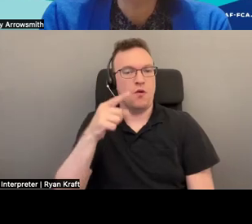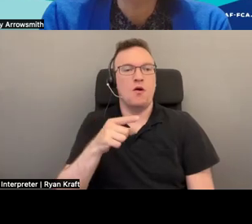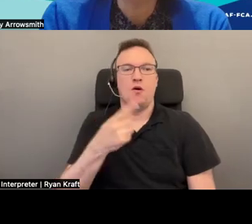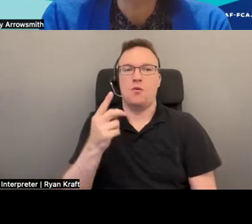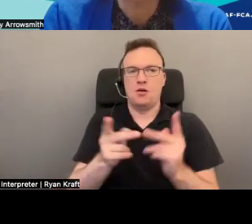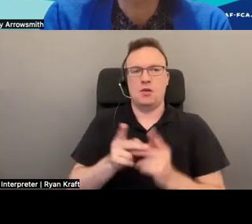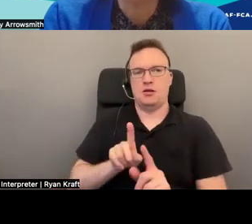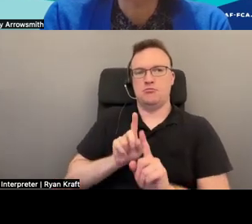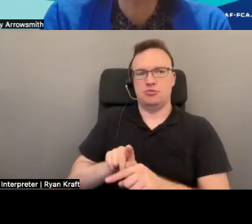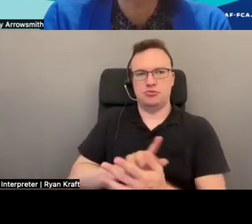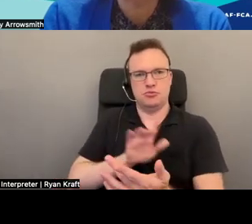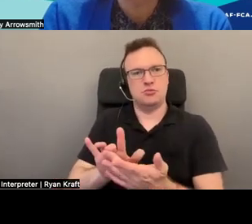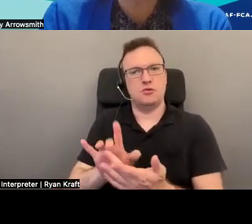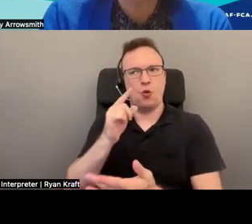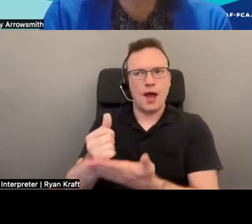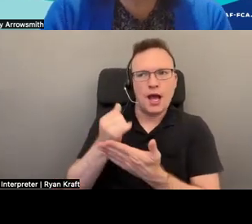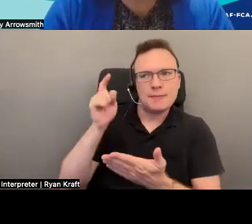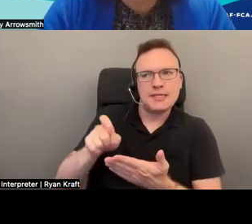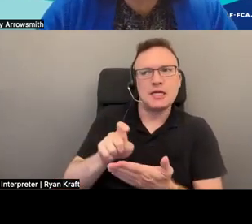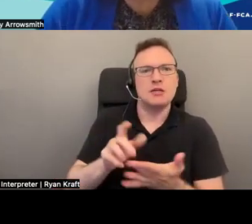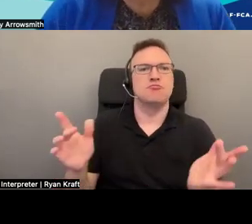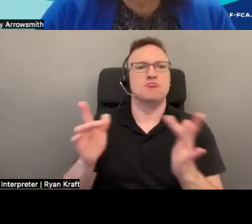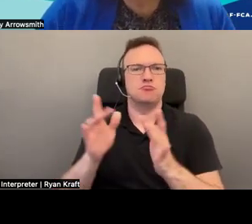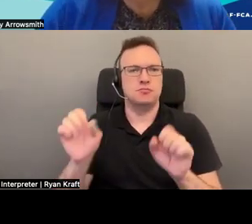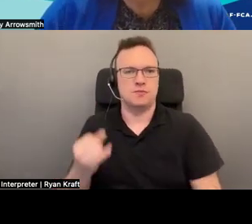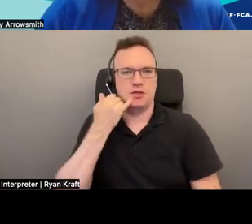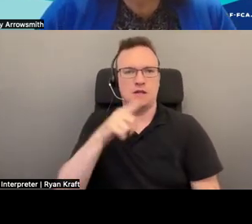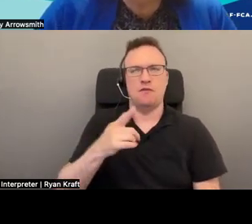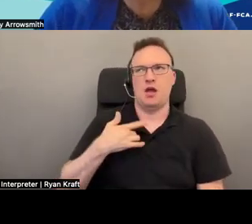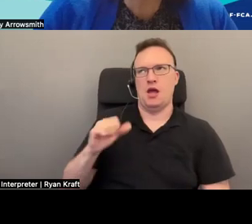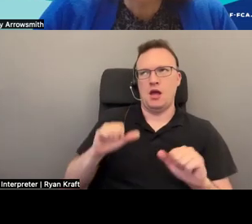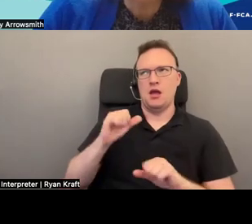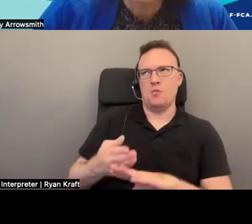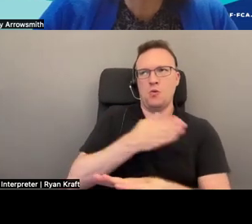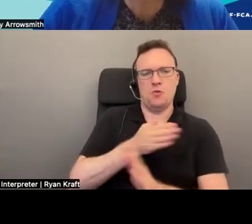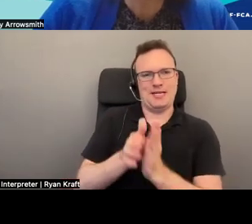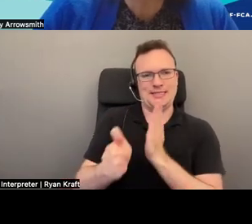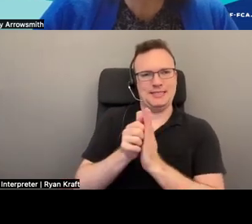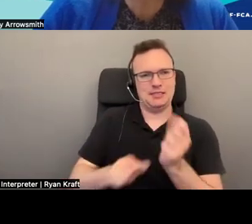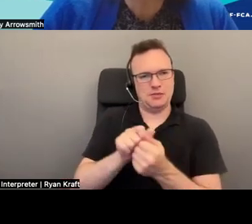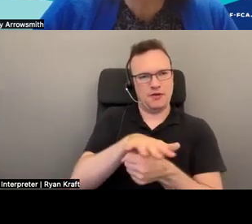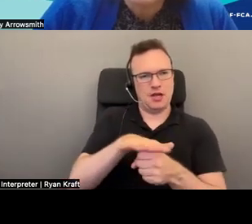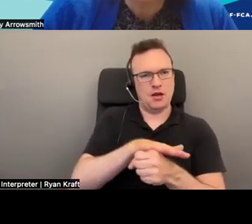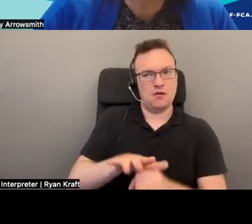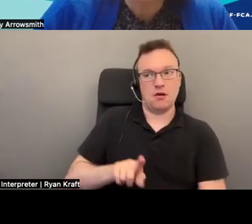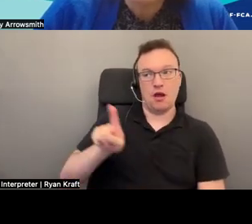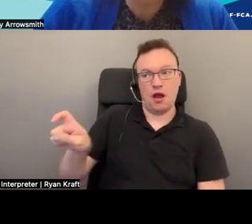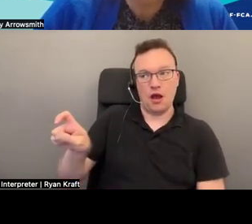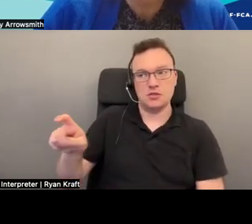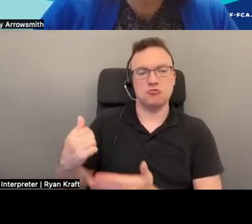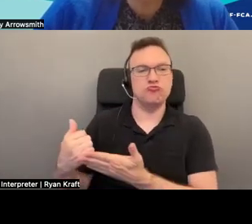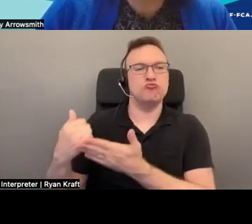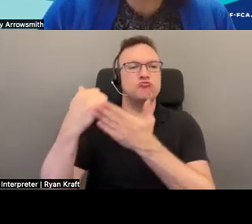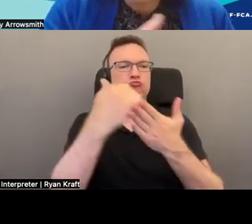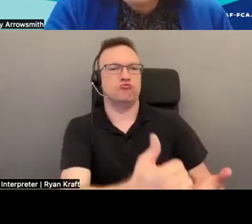for help for the apprentice. So if the apprentice feels they need to improve their skills in a certain area, they can go to